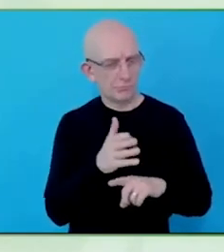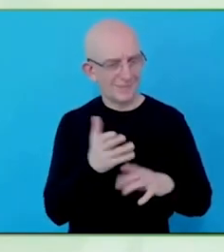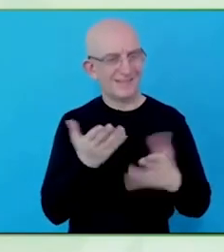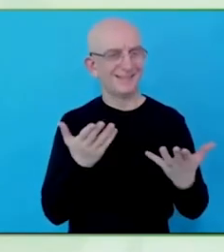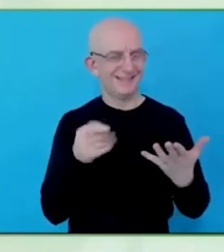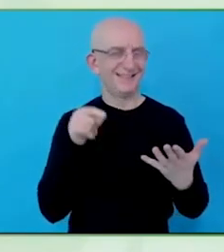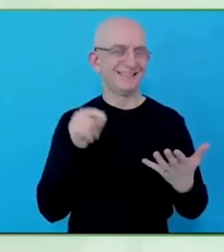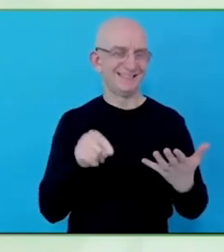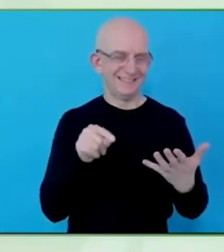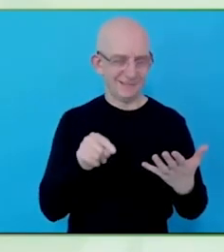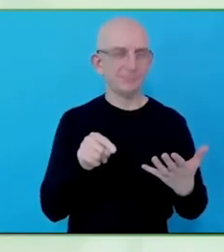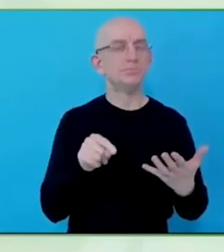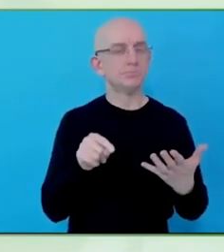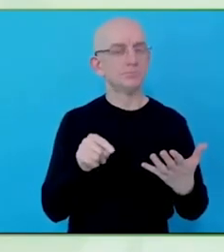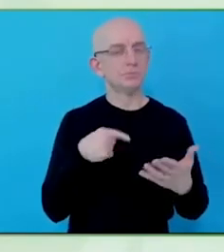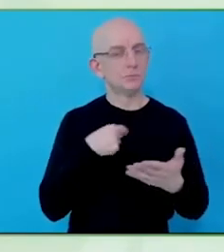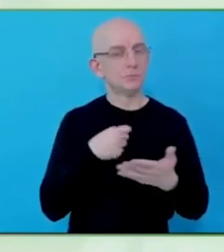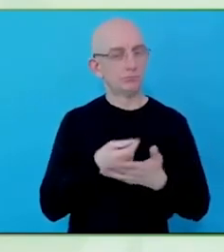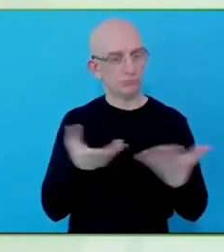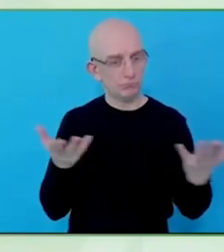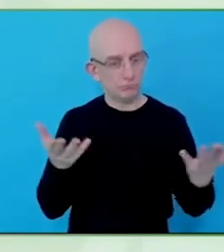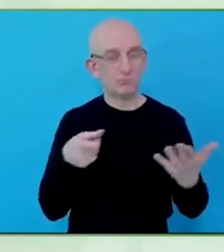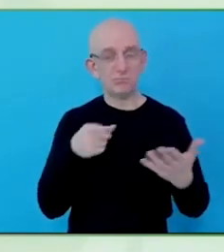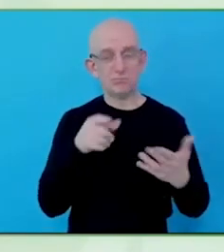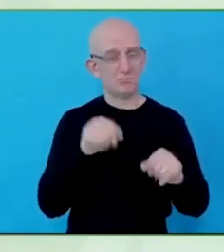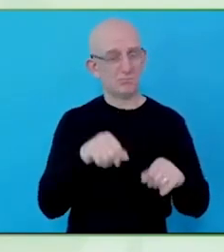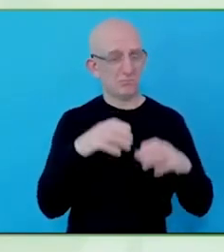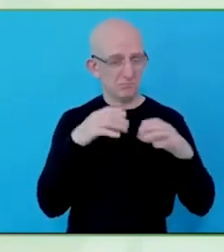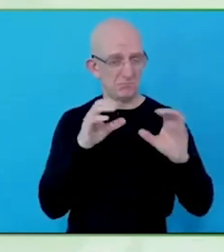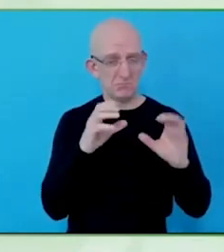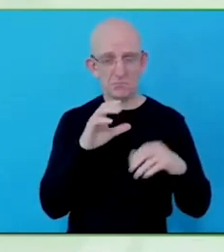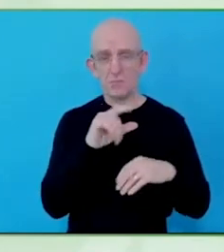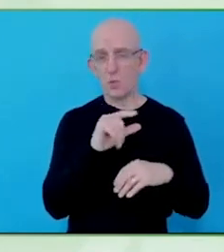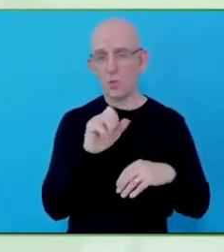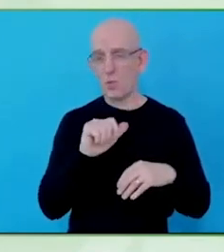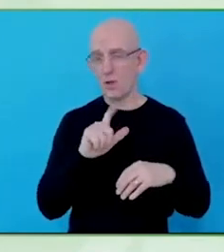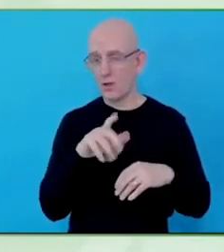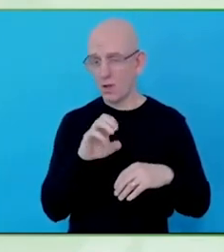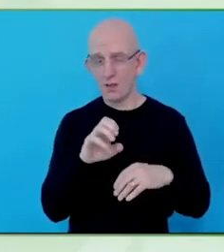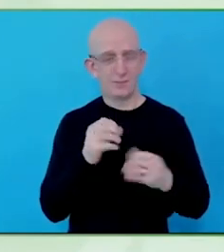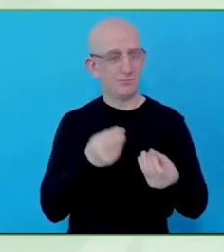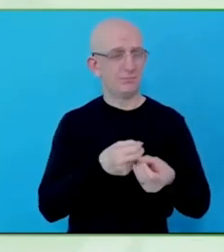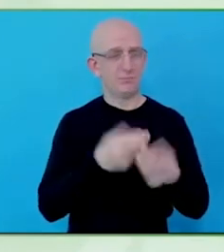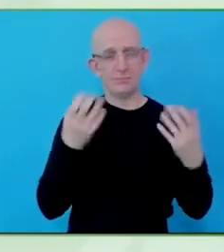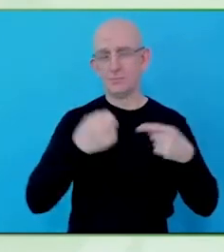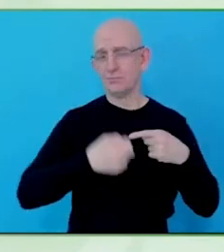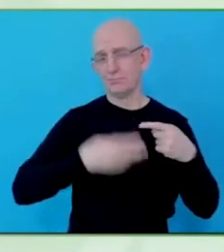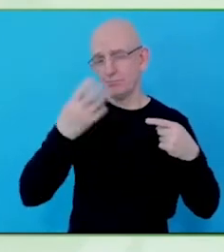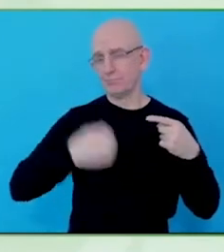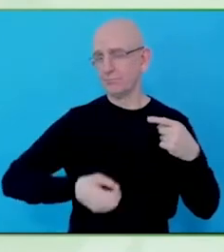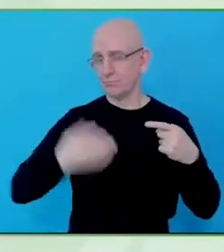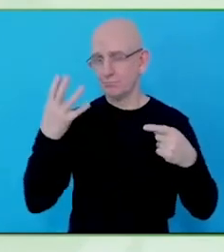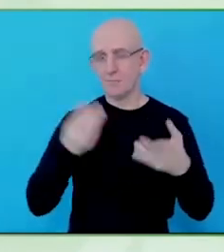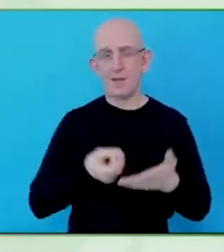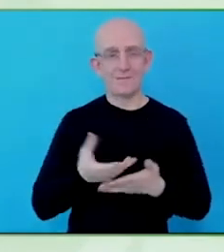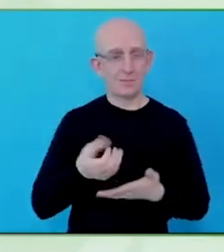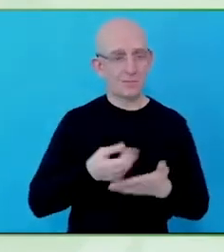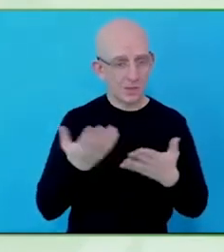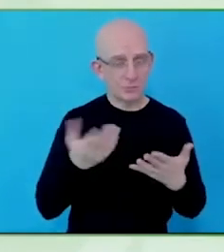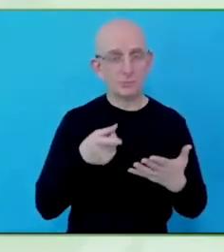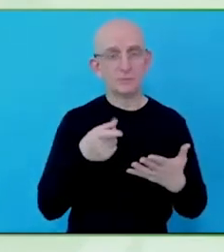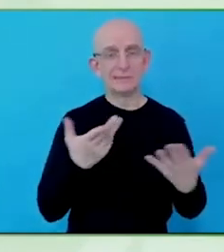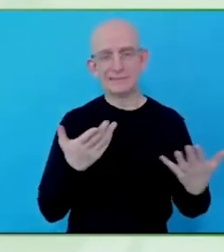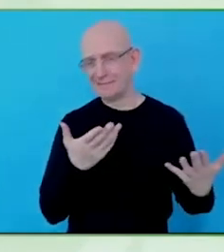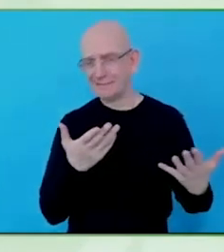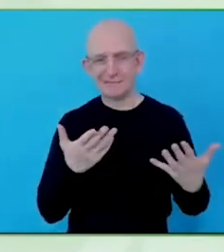first overview, and then you see, depending on what you want to do, what is your job, what is your purpose, who do you work with, there they